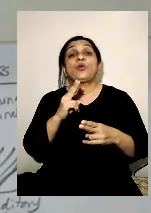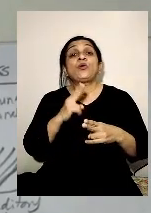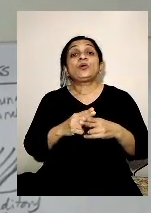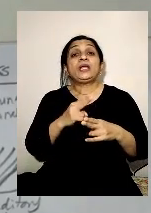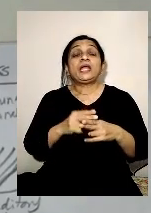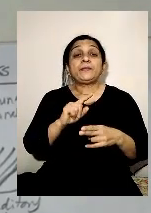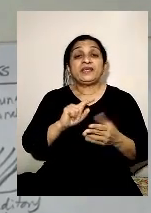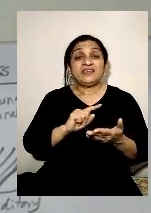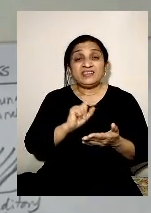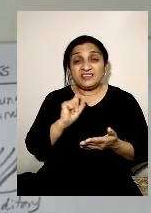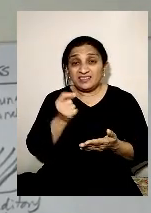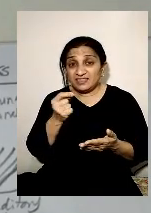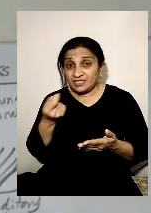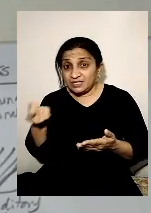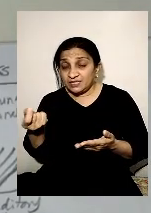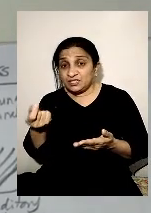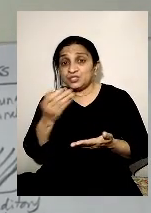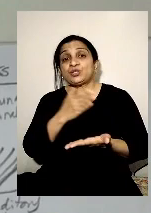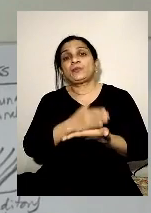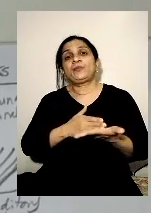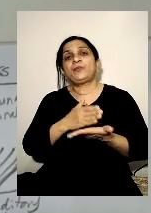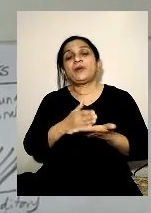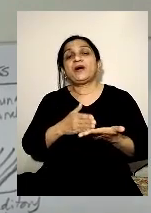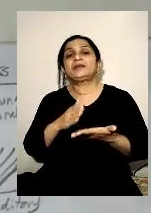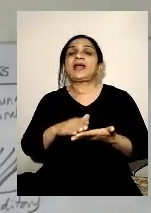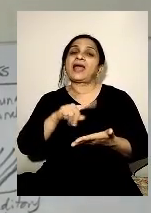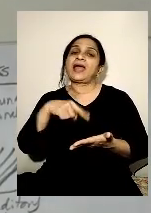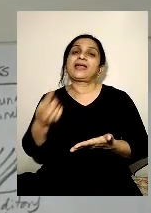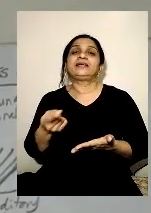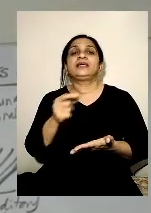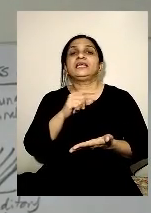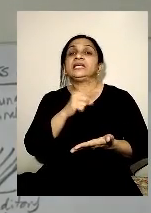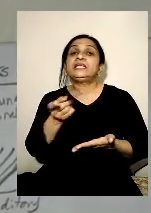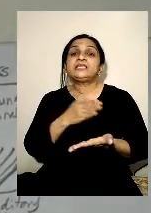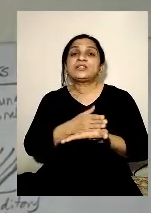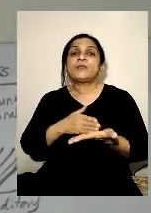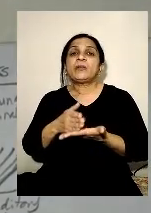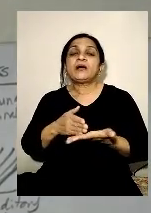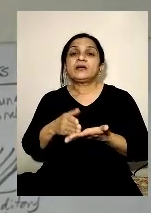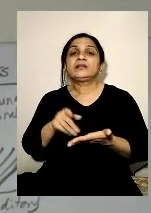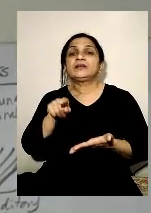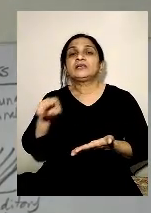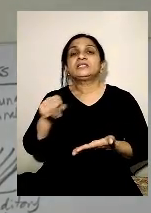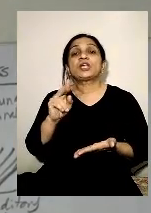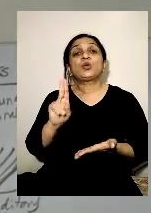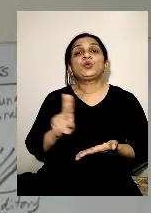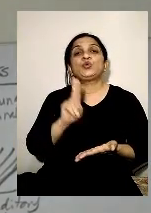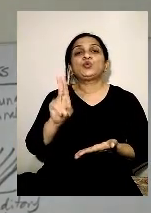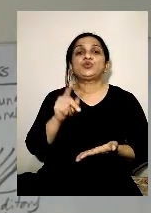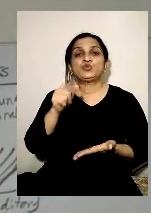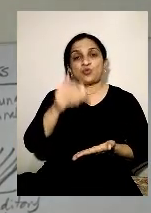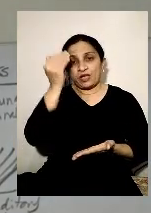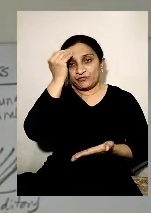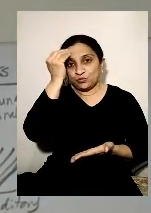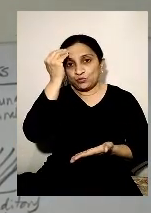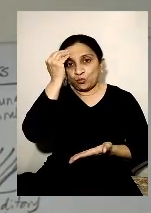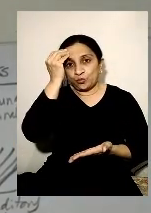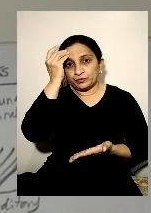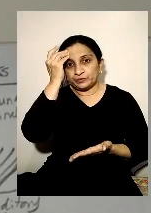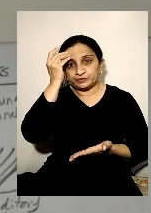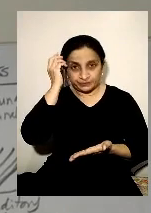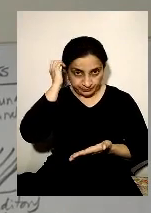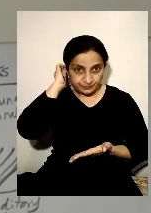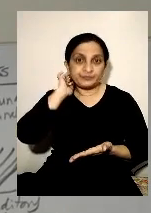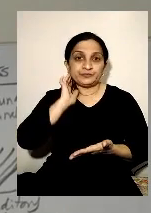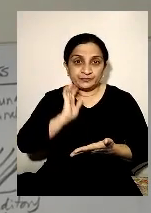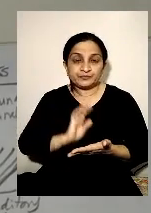you can practice this figure couple of times so that you don't go wrong and should remember how to